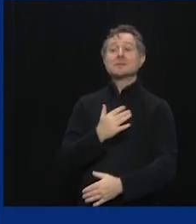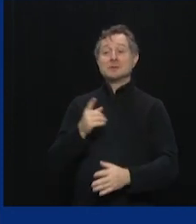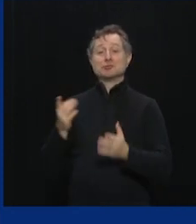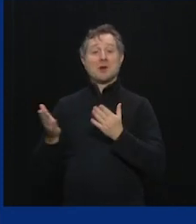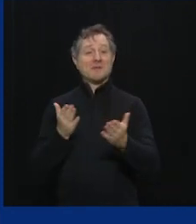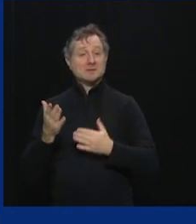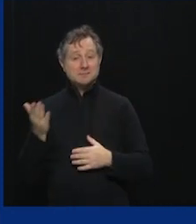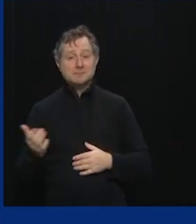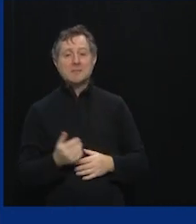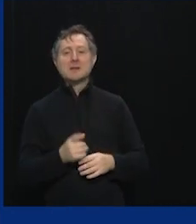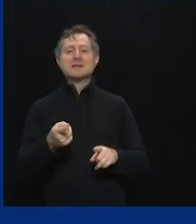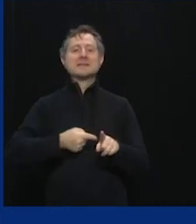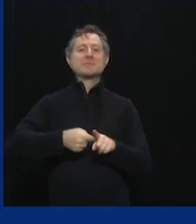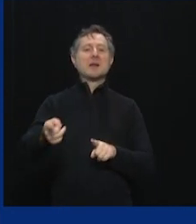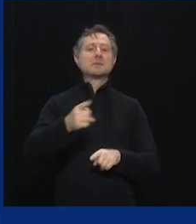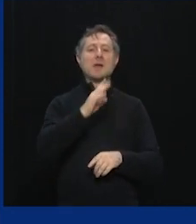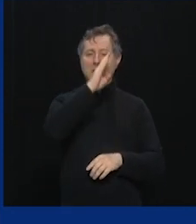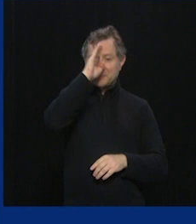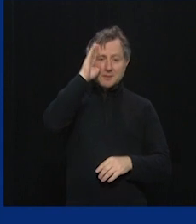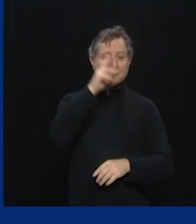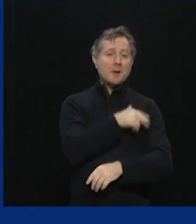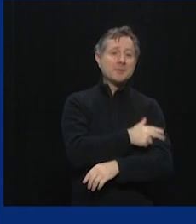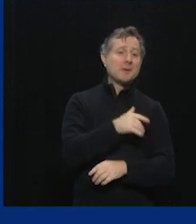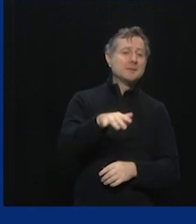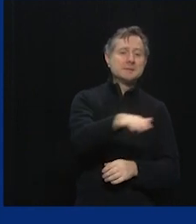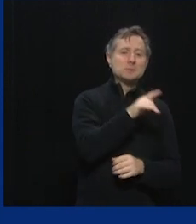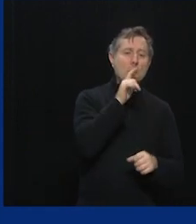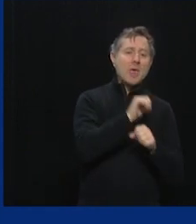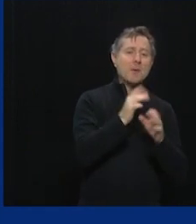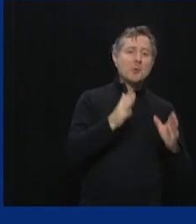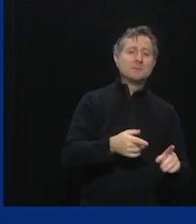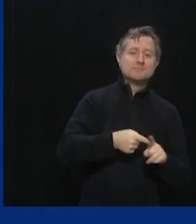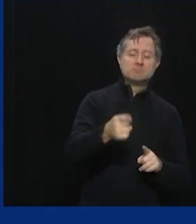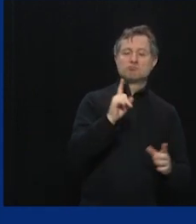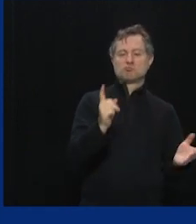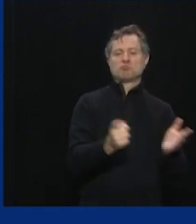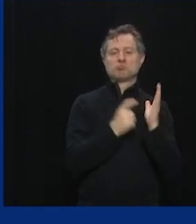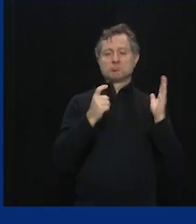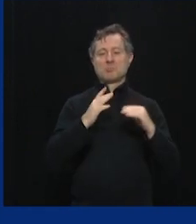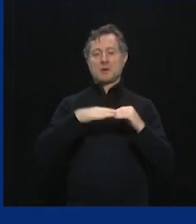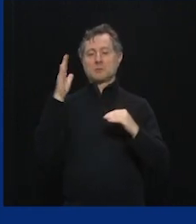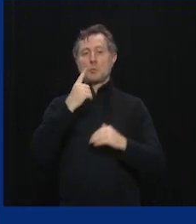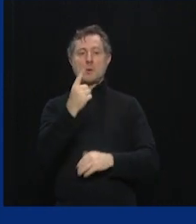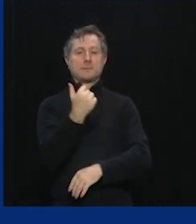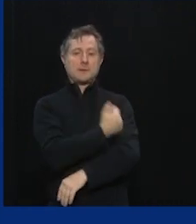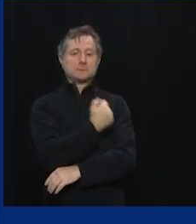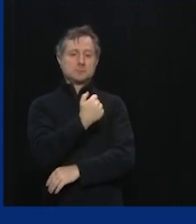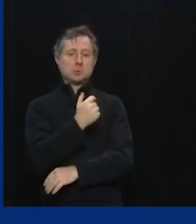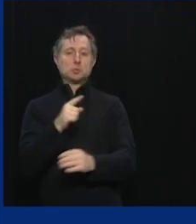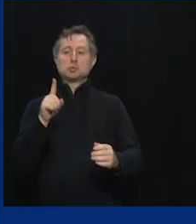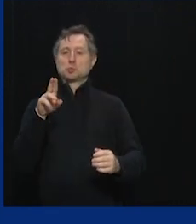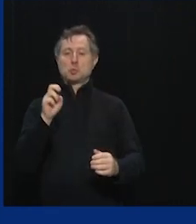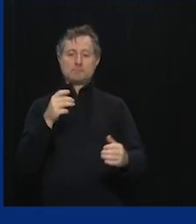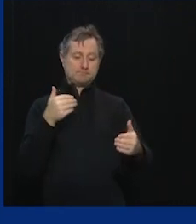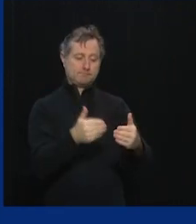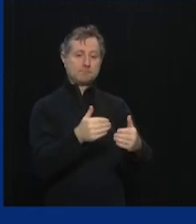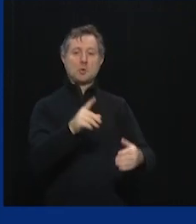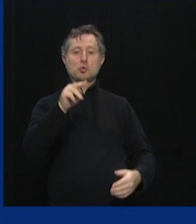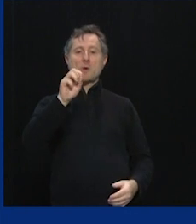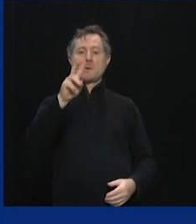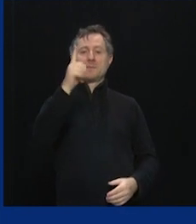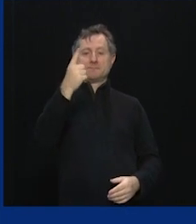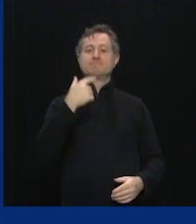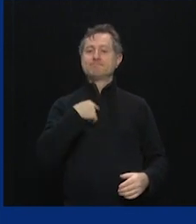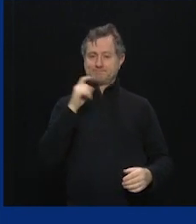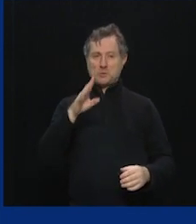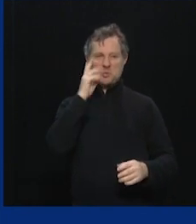Hospitals, their employees, and they all must have at least one vaccine shot by November 1st. So we'll start seeing these numbers head up